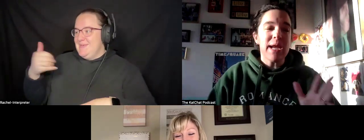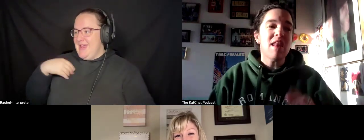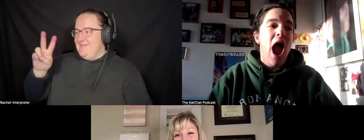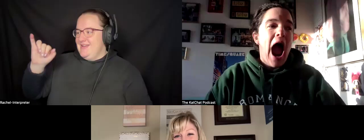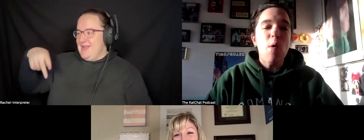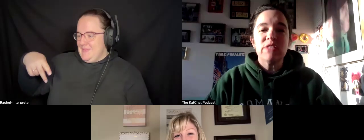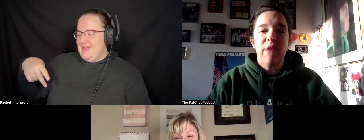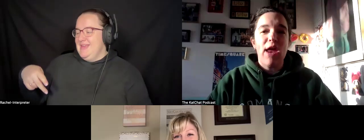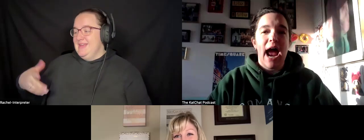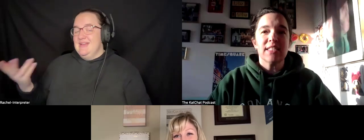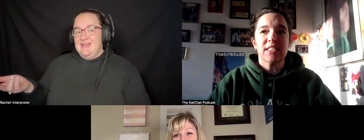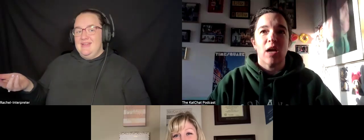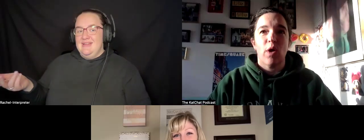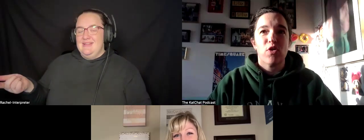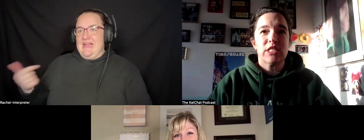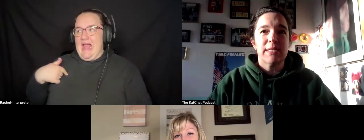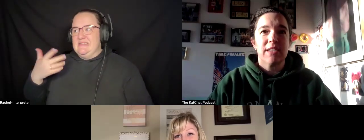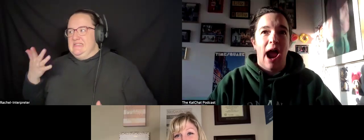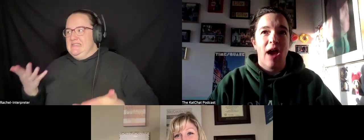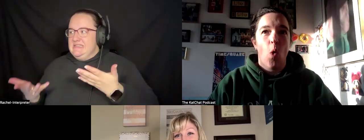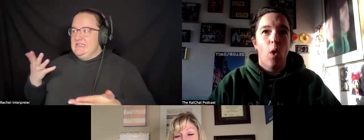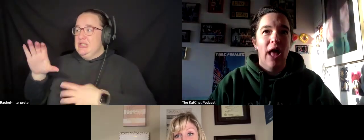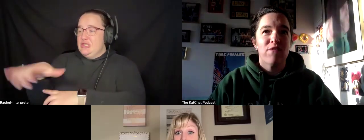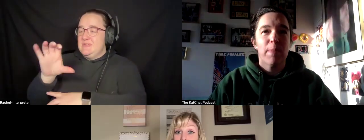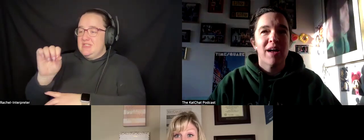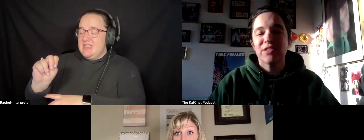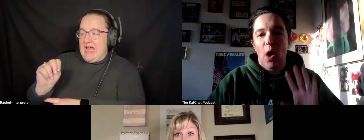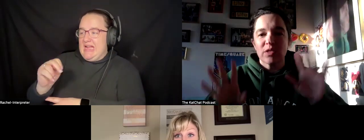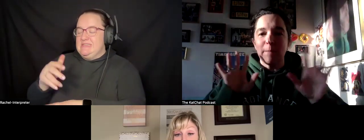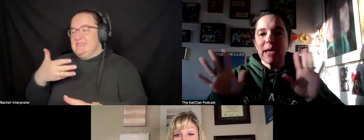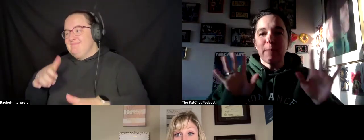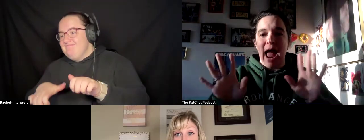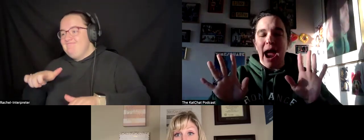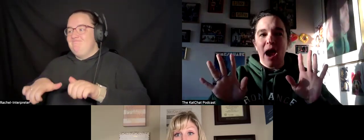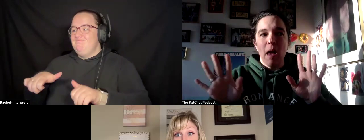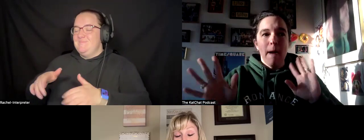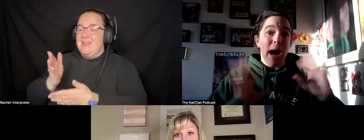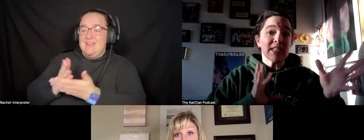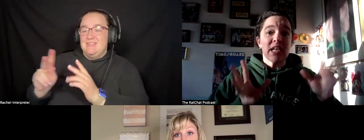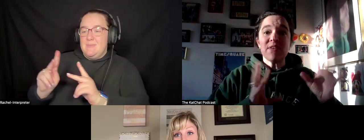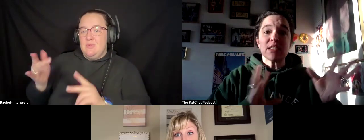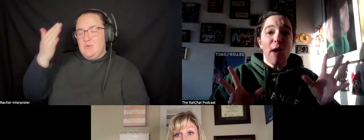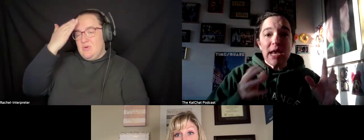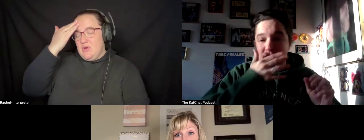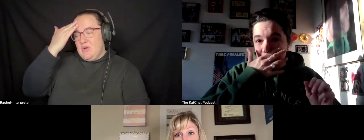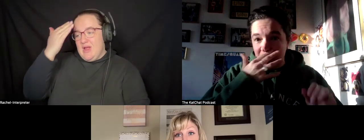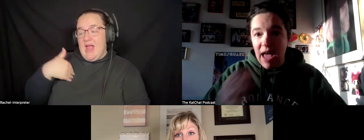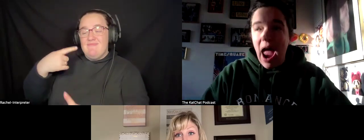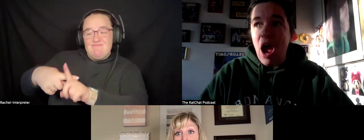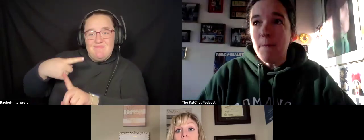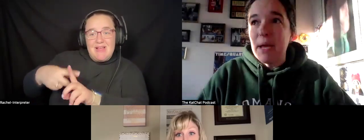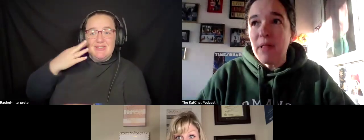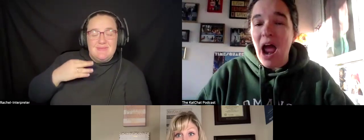year. I mean, I was very hesitant with Christmas Con or whatever because, some people had positive